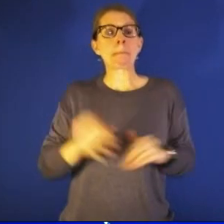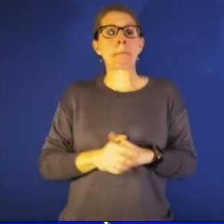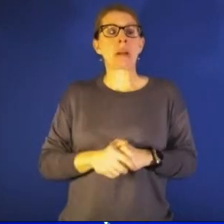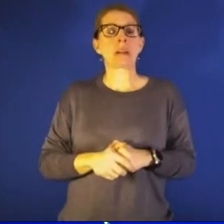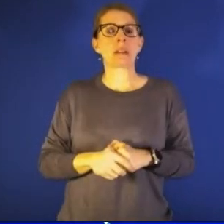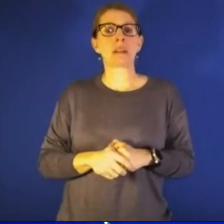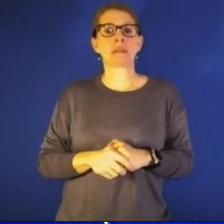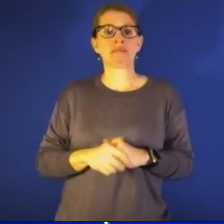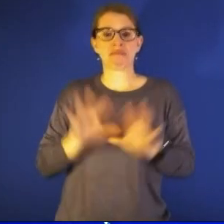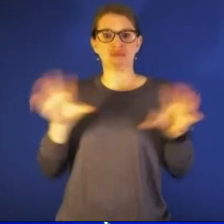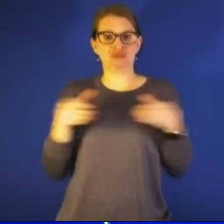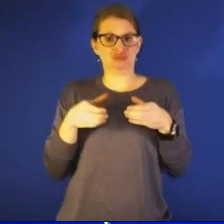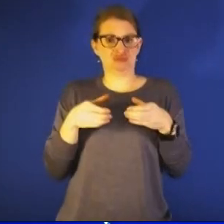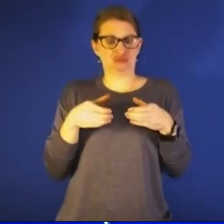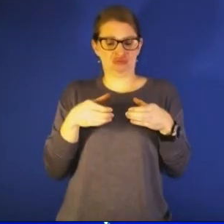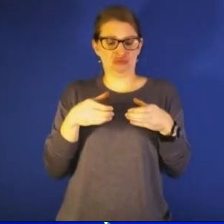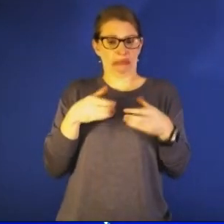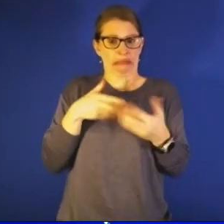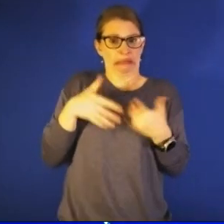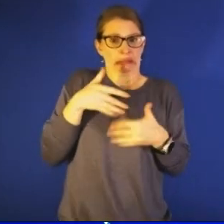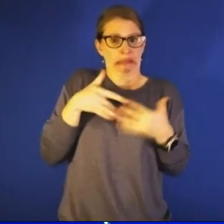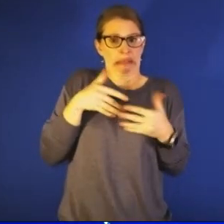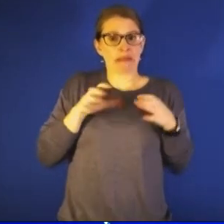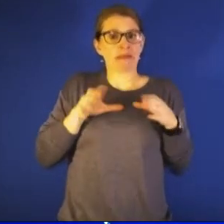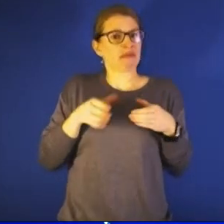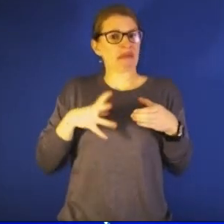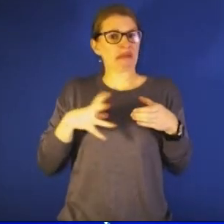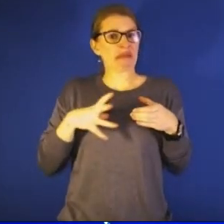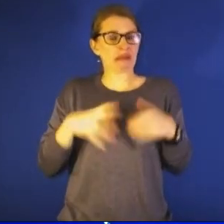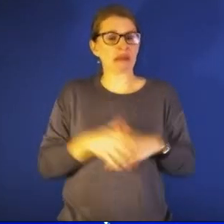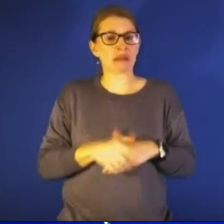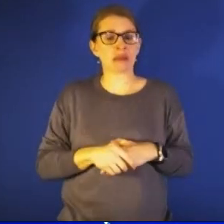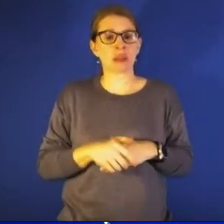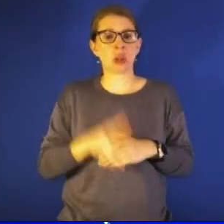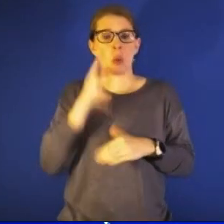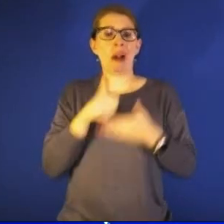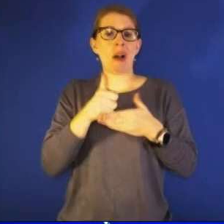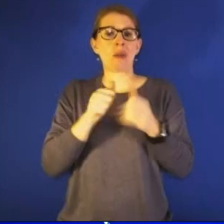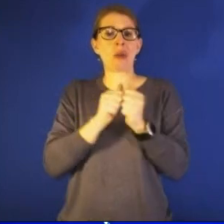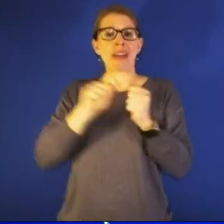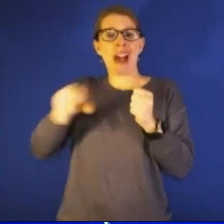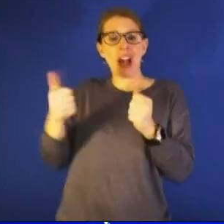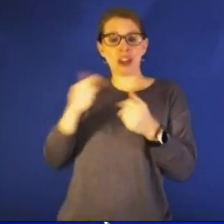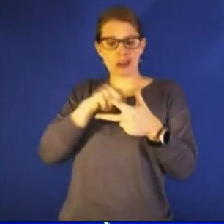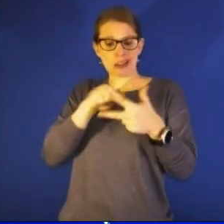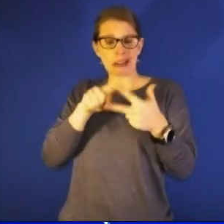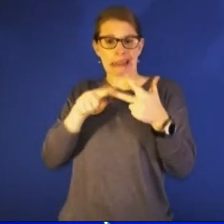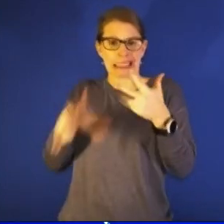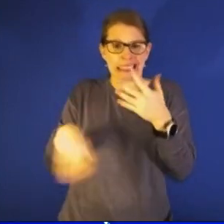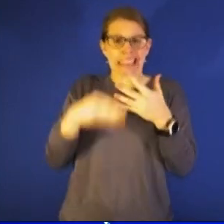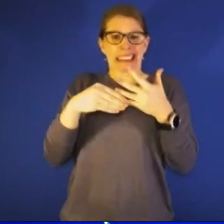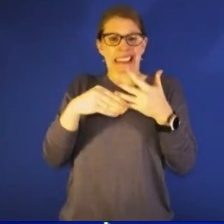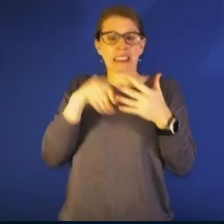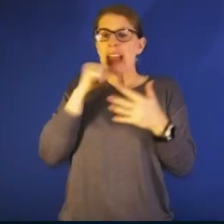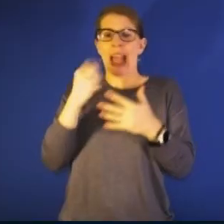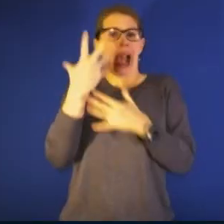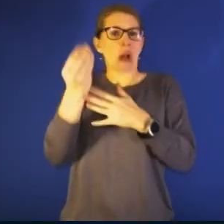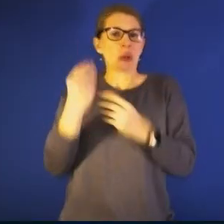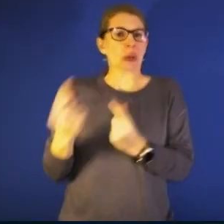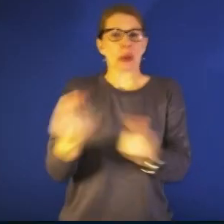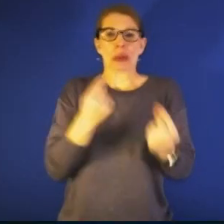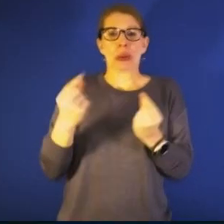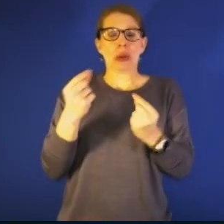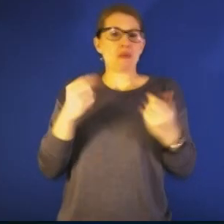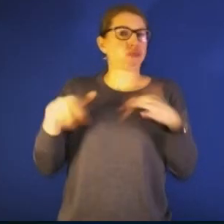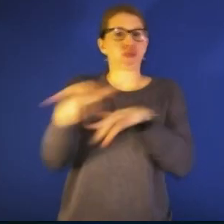bubble. This will help. Along with those other measures, this is one thing that will help as well. And I think what's different about this